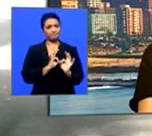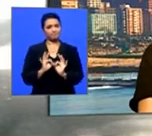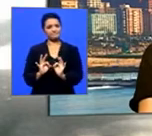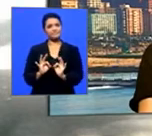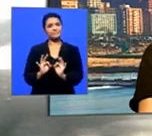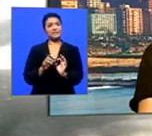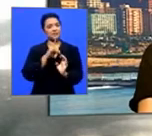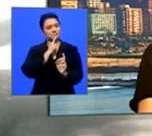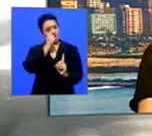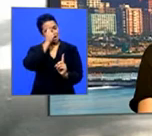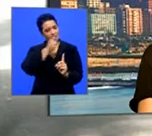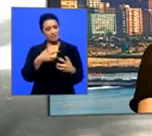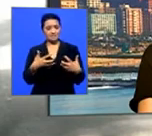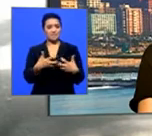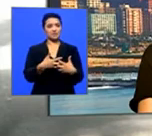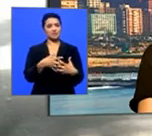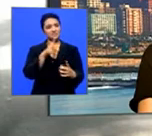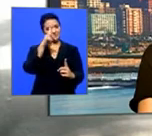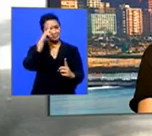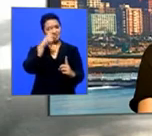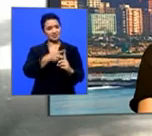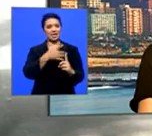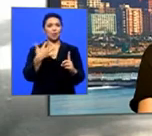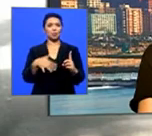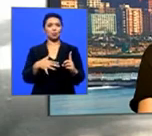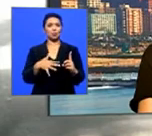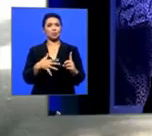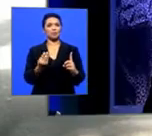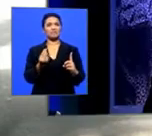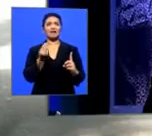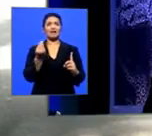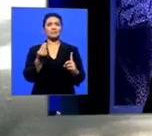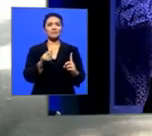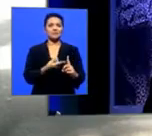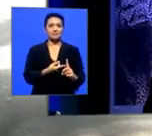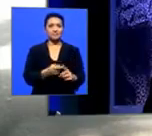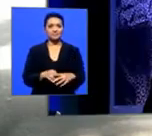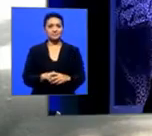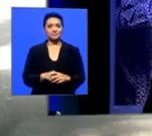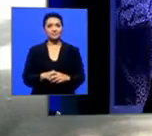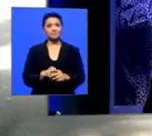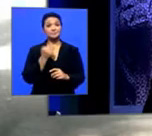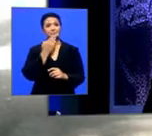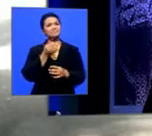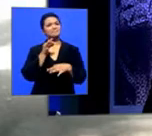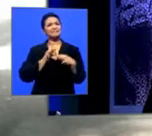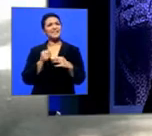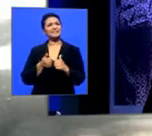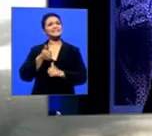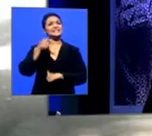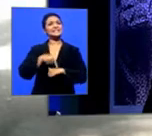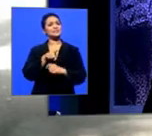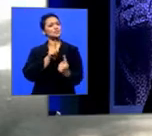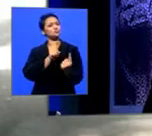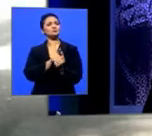pays tribute and does honor to the legacy that this great man has left us. Can you please tell us about the first meeting that you had with